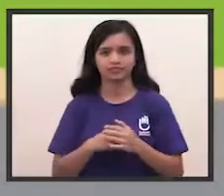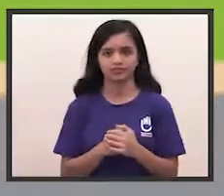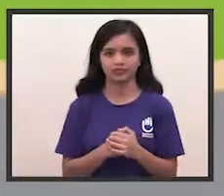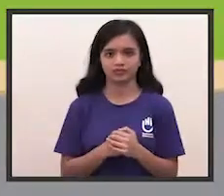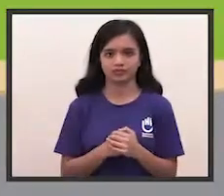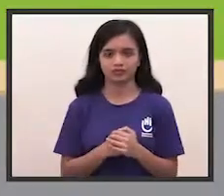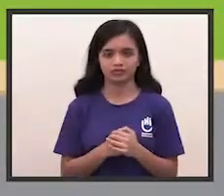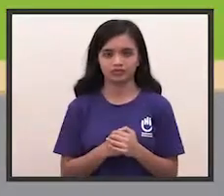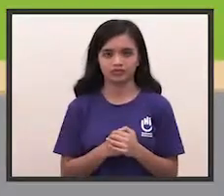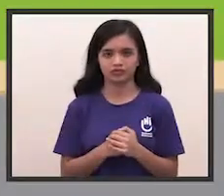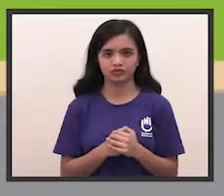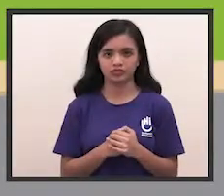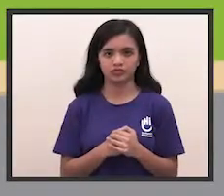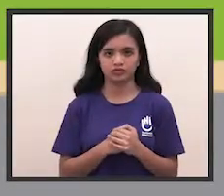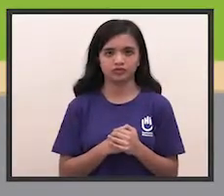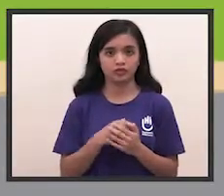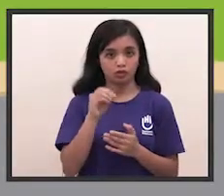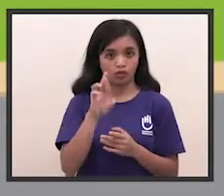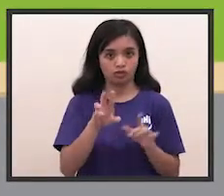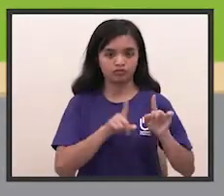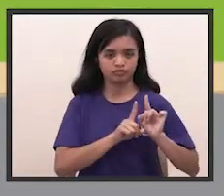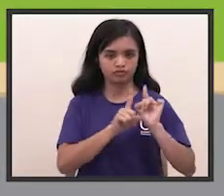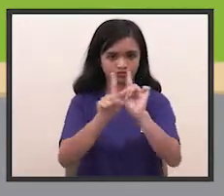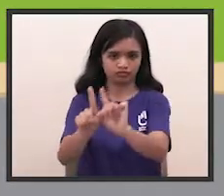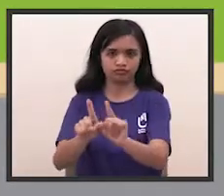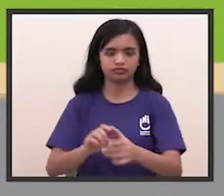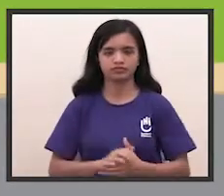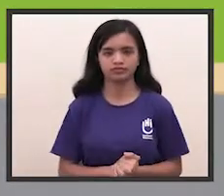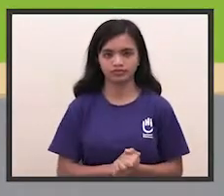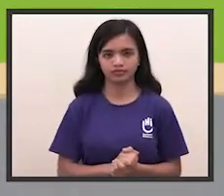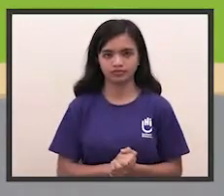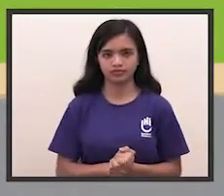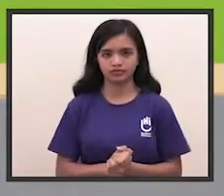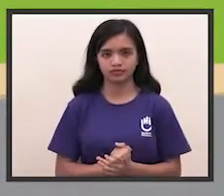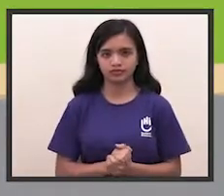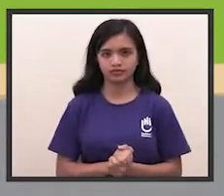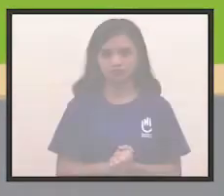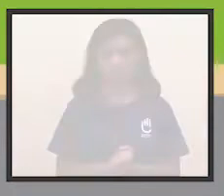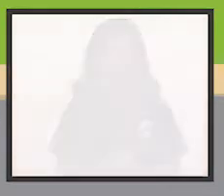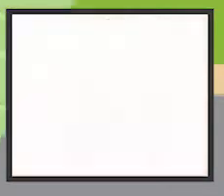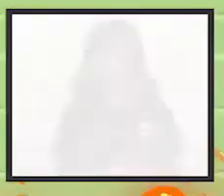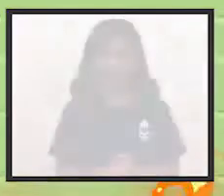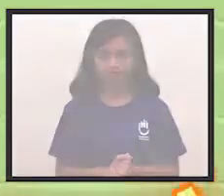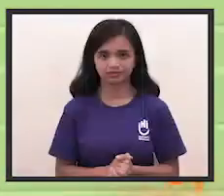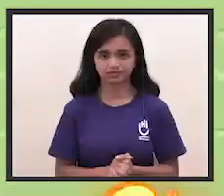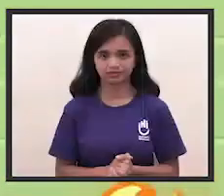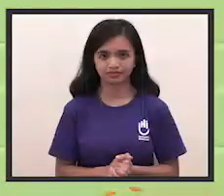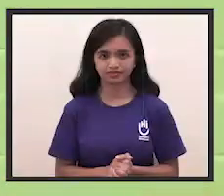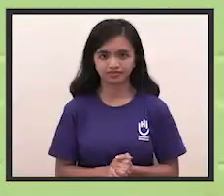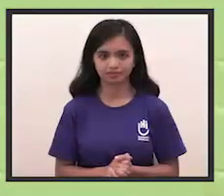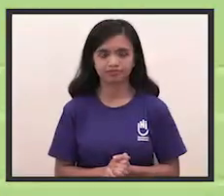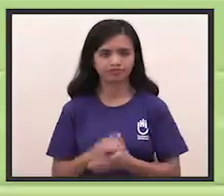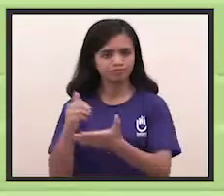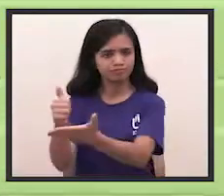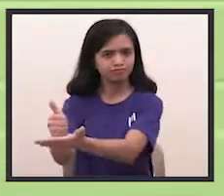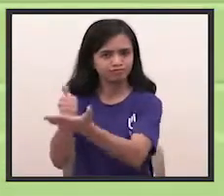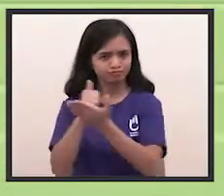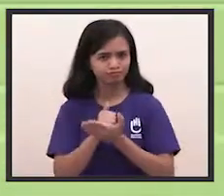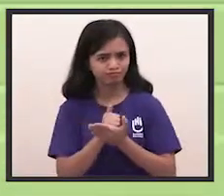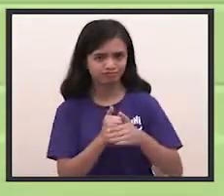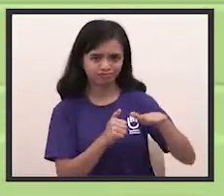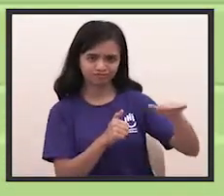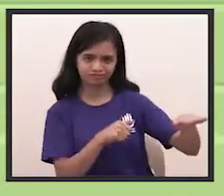actual evacuation, or make use of a buddy system. For children who were